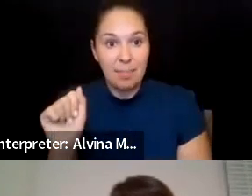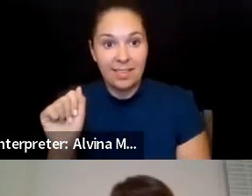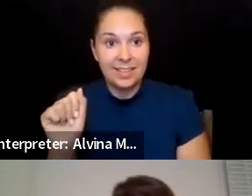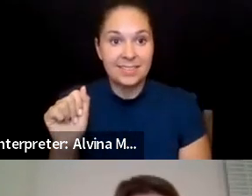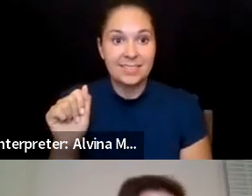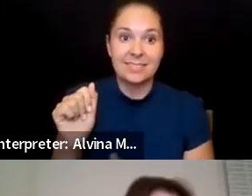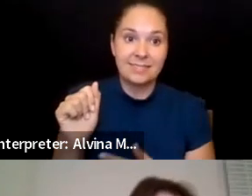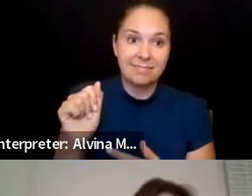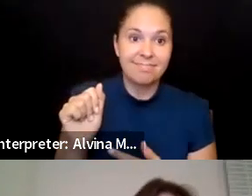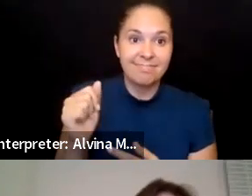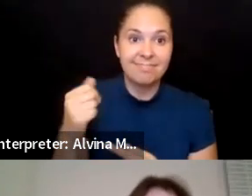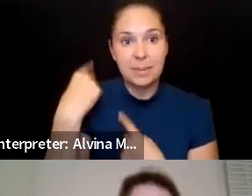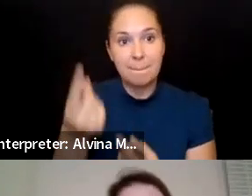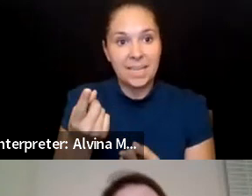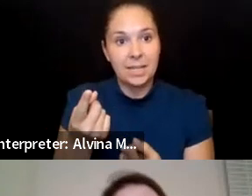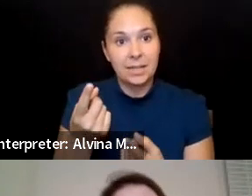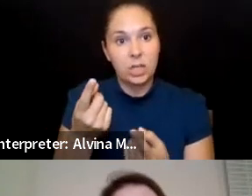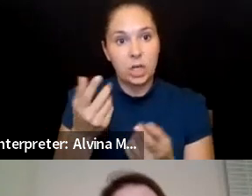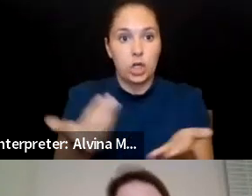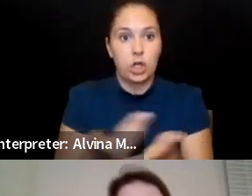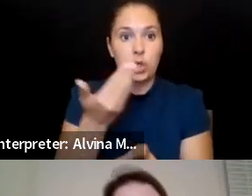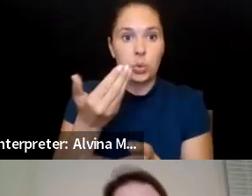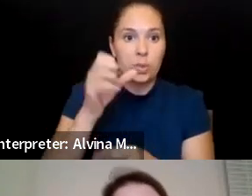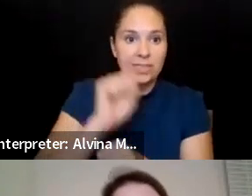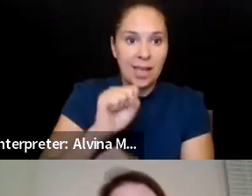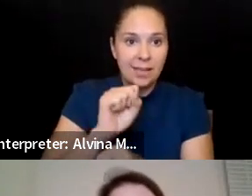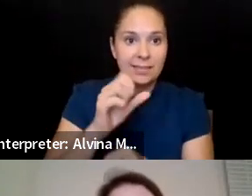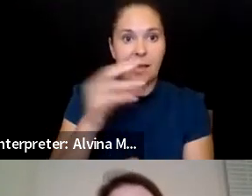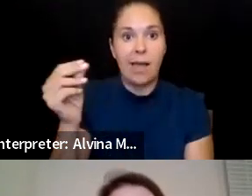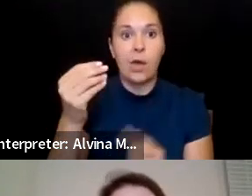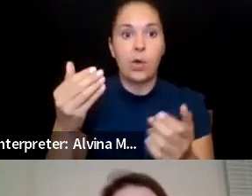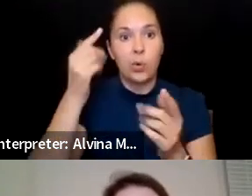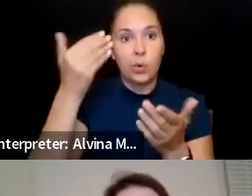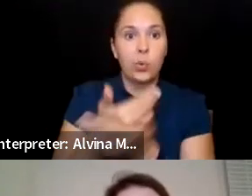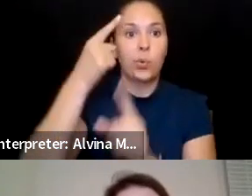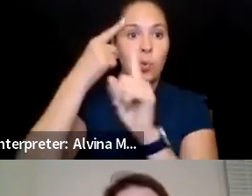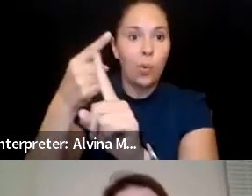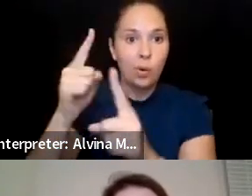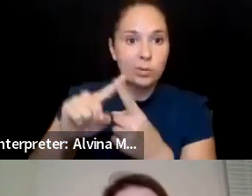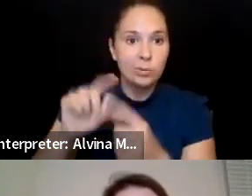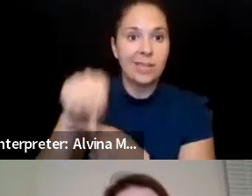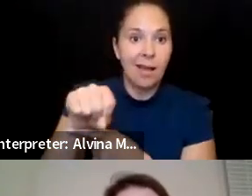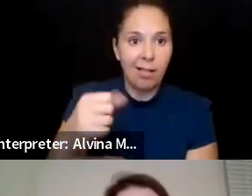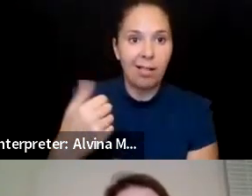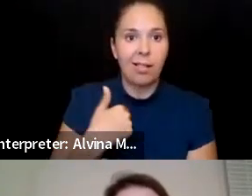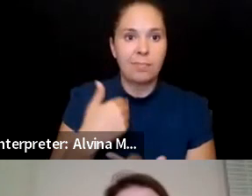been a new task and goals to tackle. So I'm excited to talk to you guys about